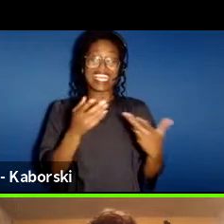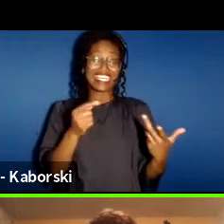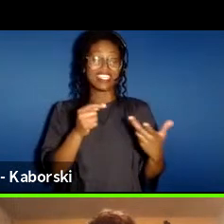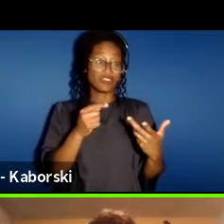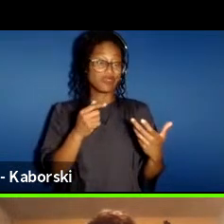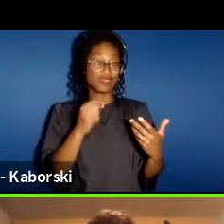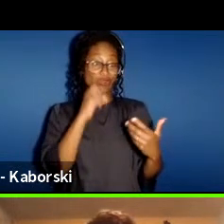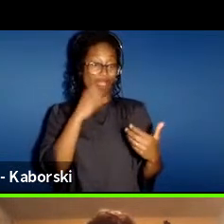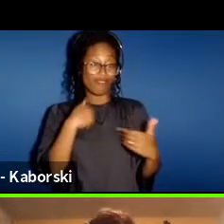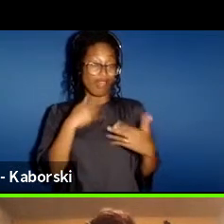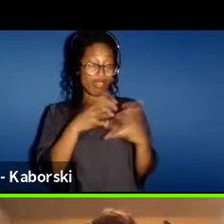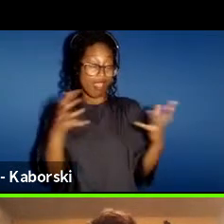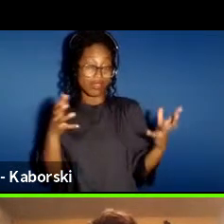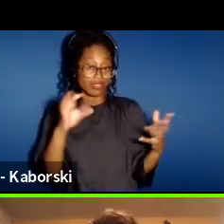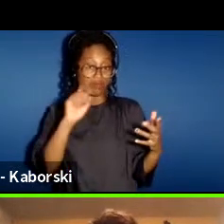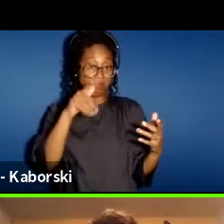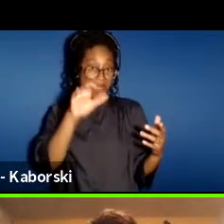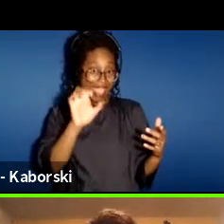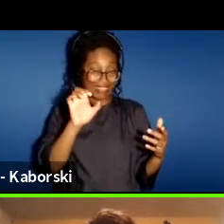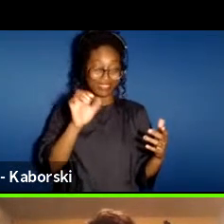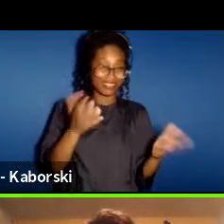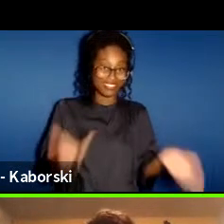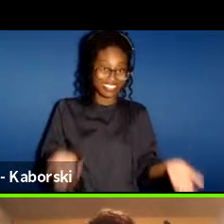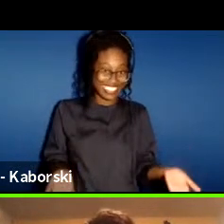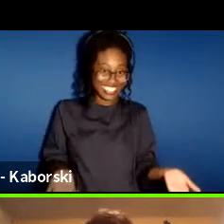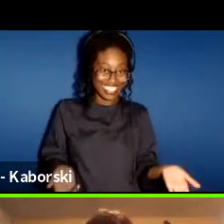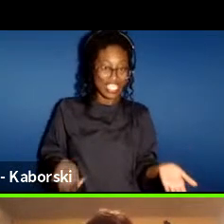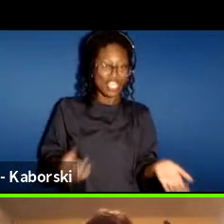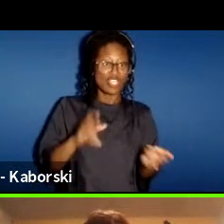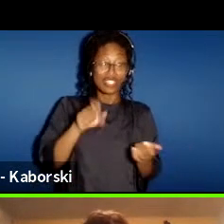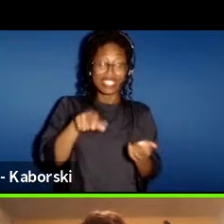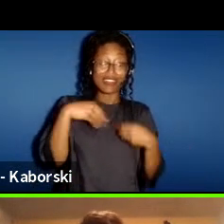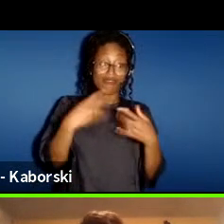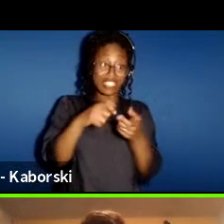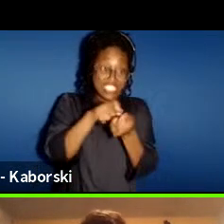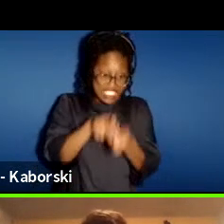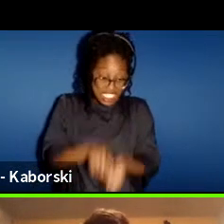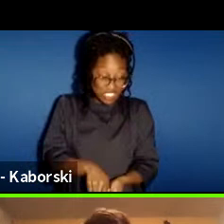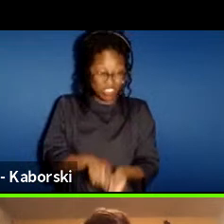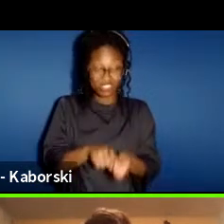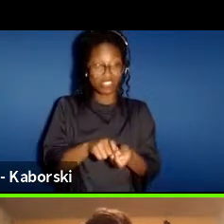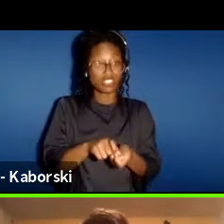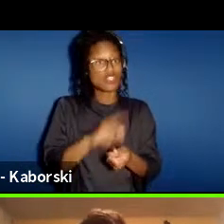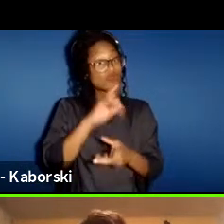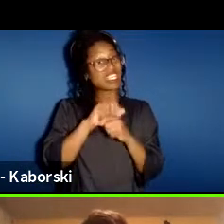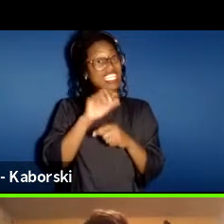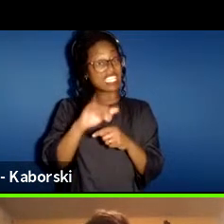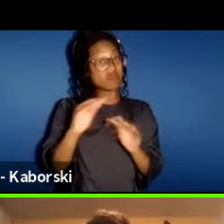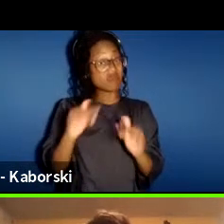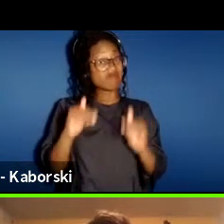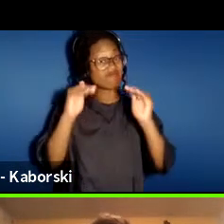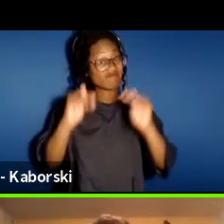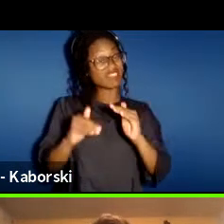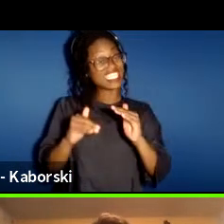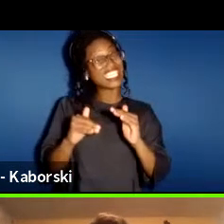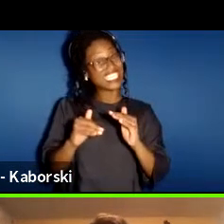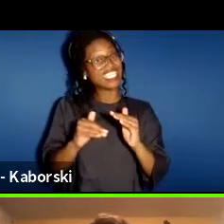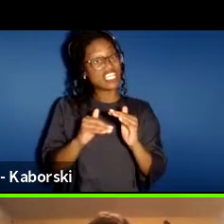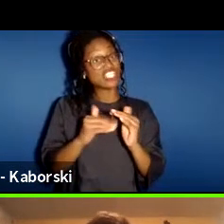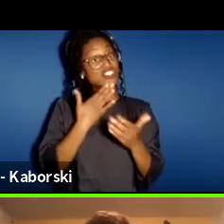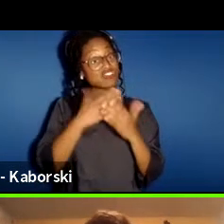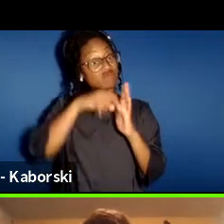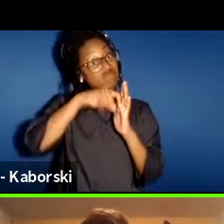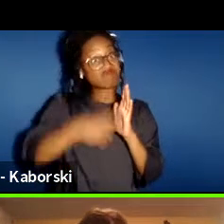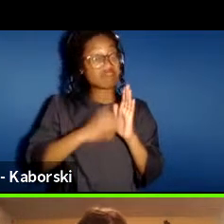work with. It's all in the details. So I think if you want to get into it, you just have to be a refined designer. You have to be able to, it's all